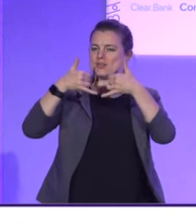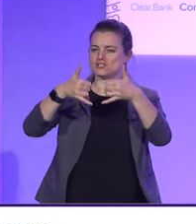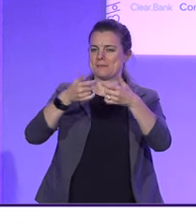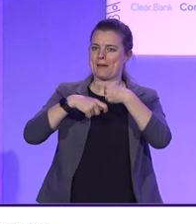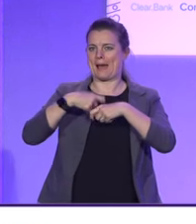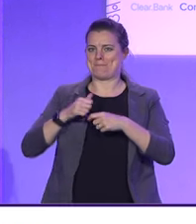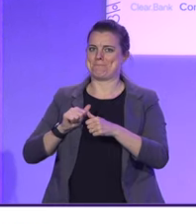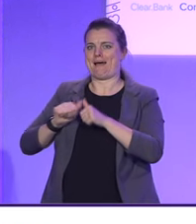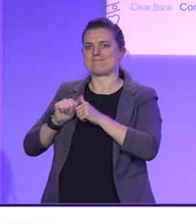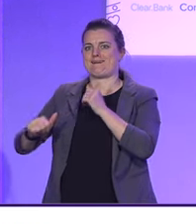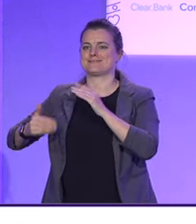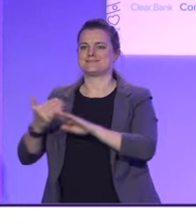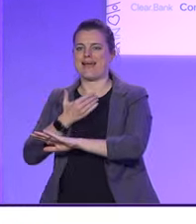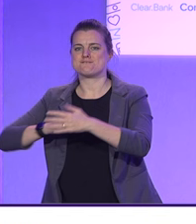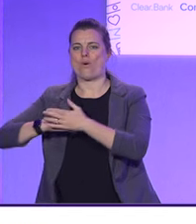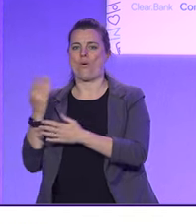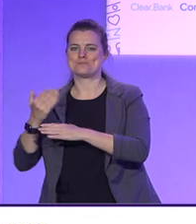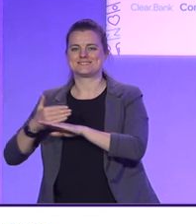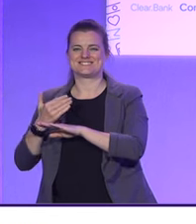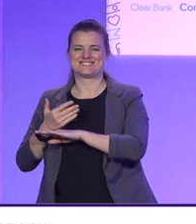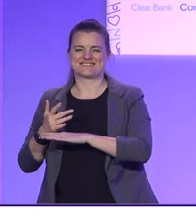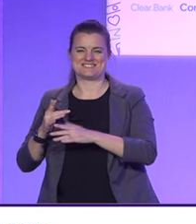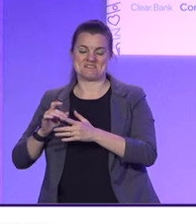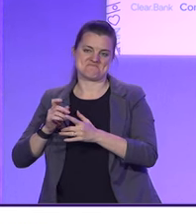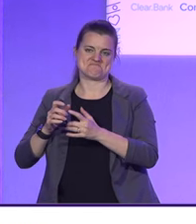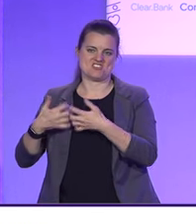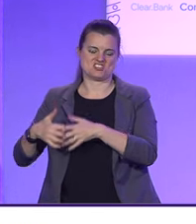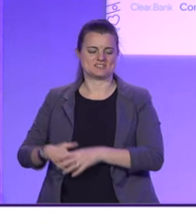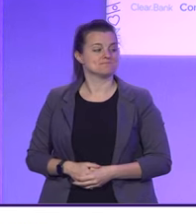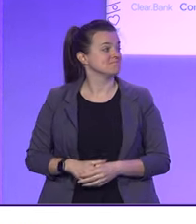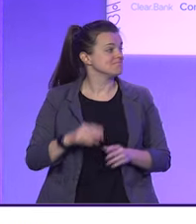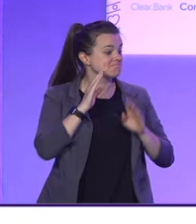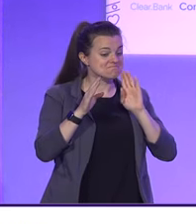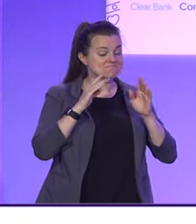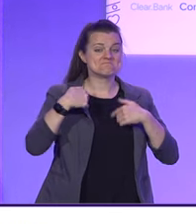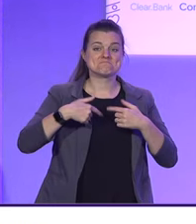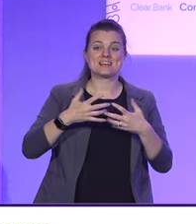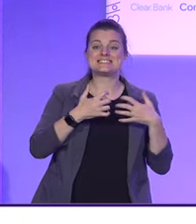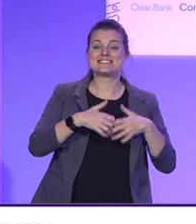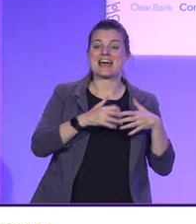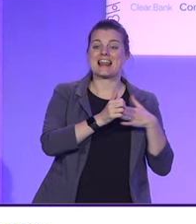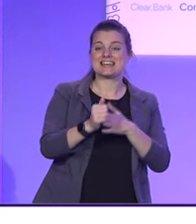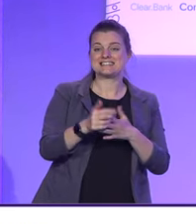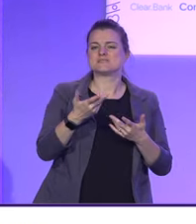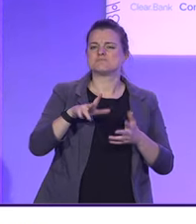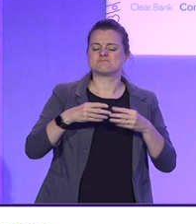engineers. Hi, everyone. My name's John, and I've been a tech lead and in software development for about 10 years